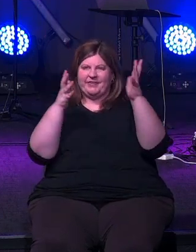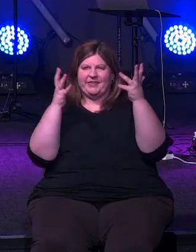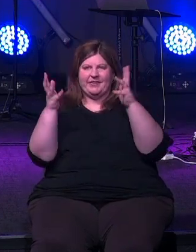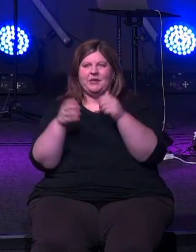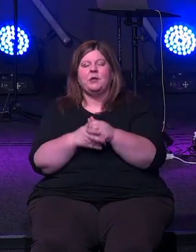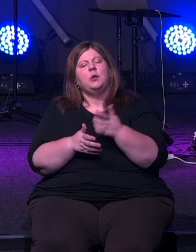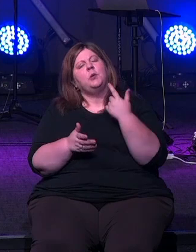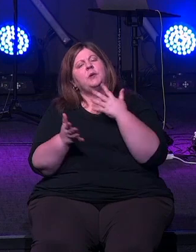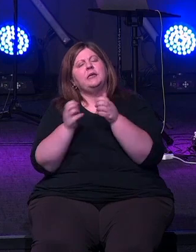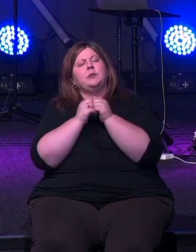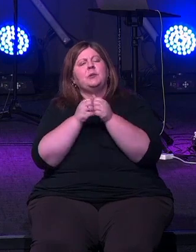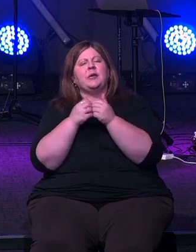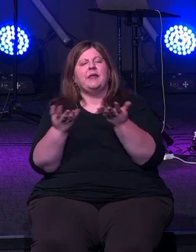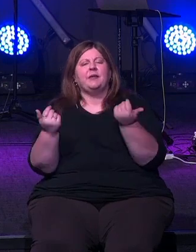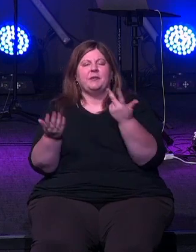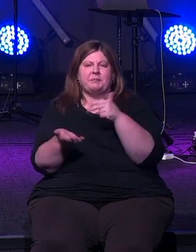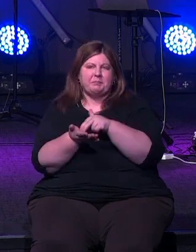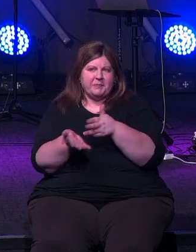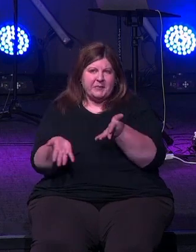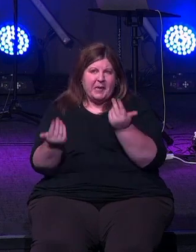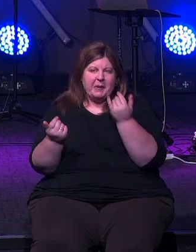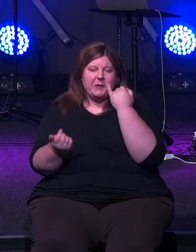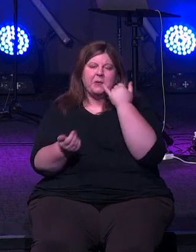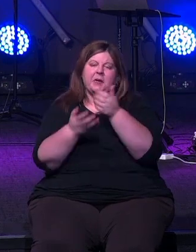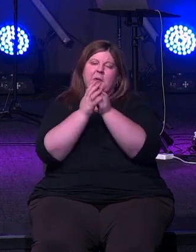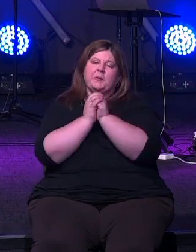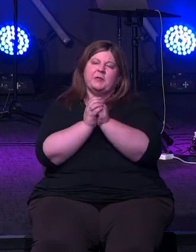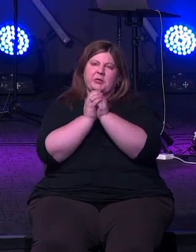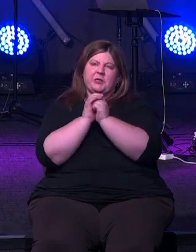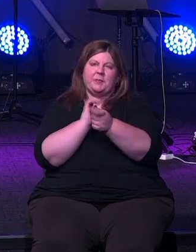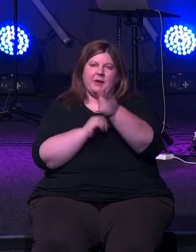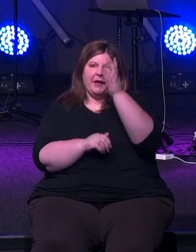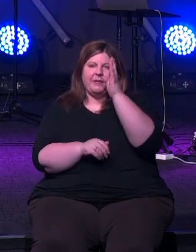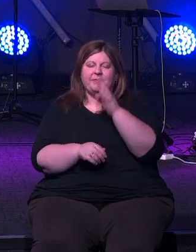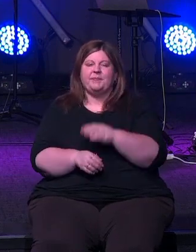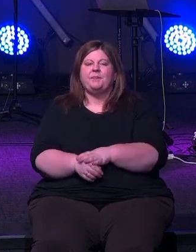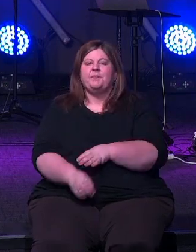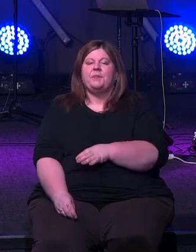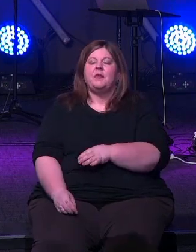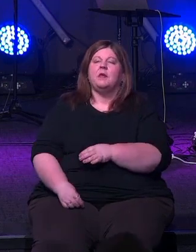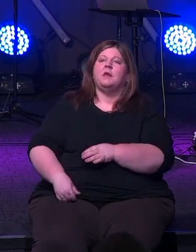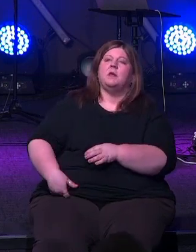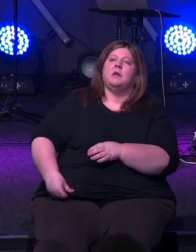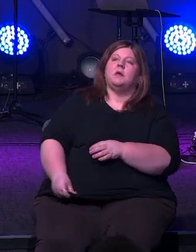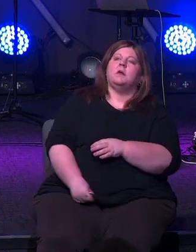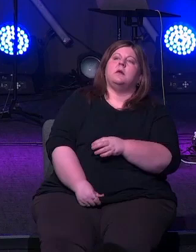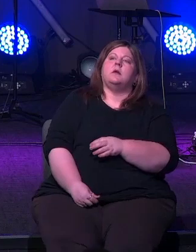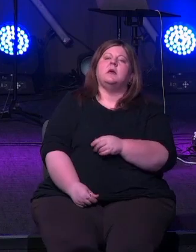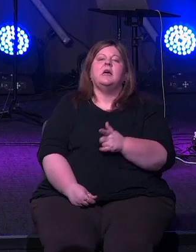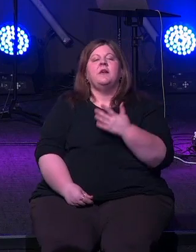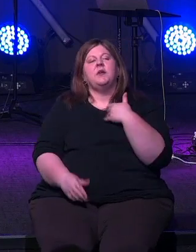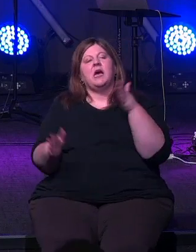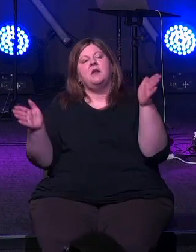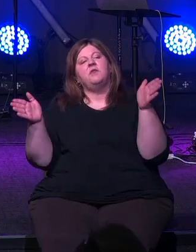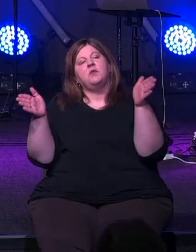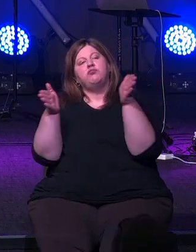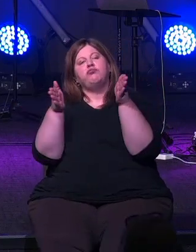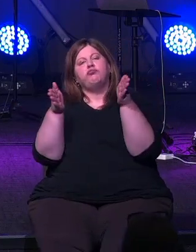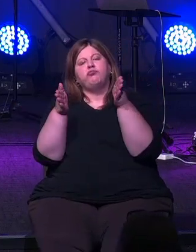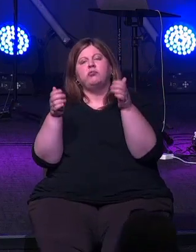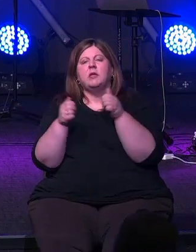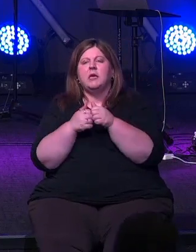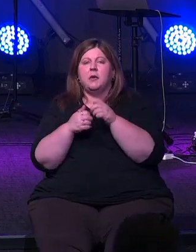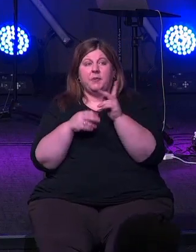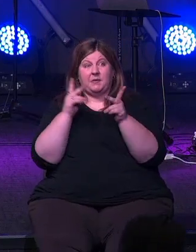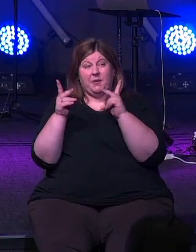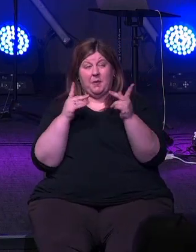want to celebrate together. So would you stand and we're going to worship God. But if you could scoot in towards the center of your sections, because